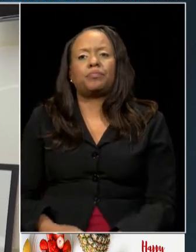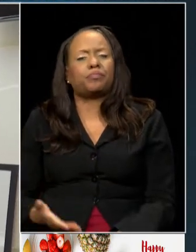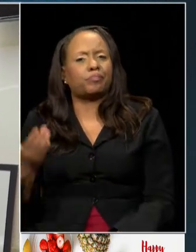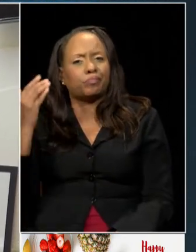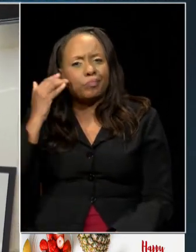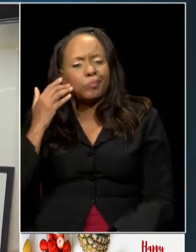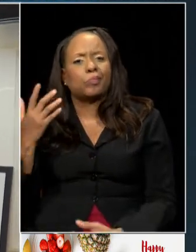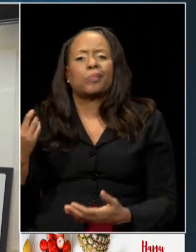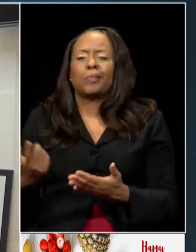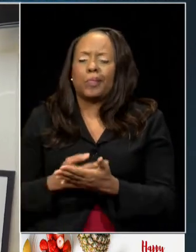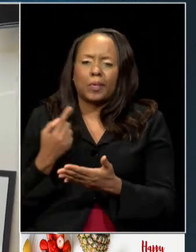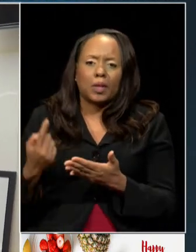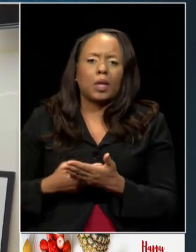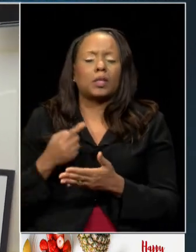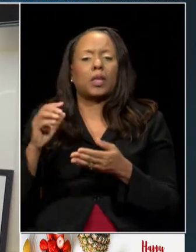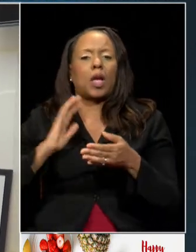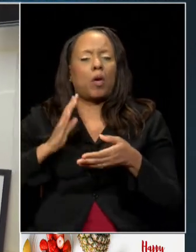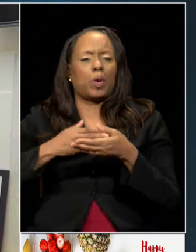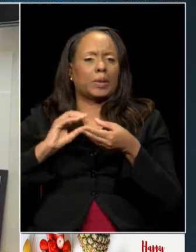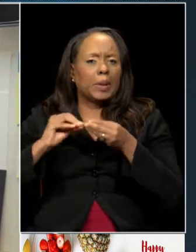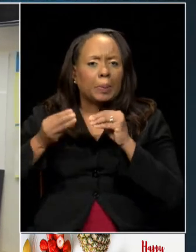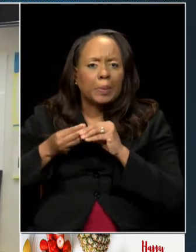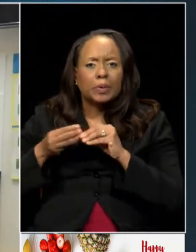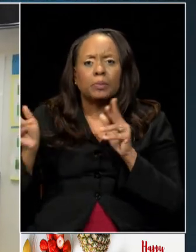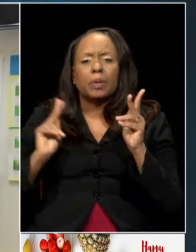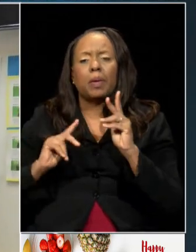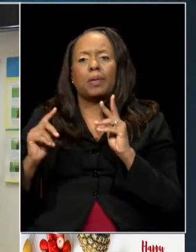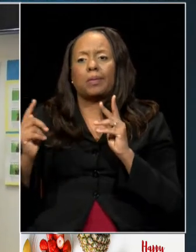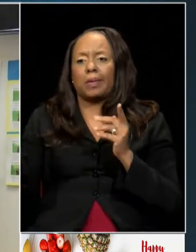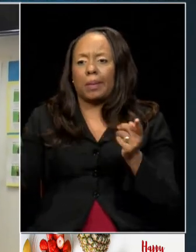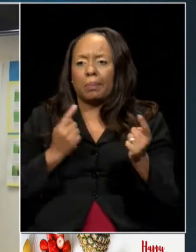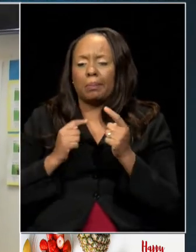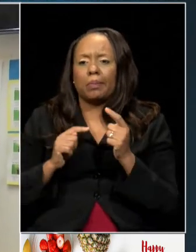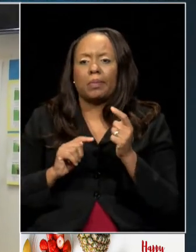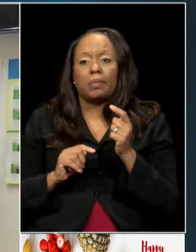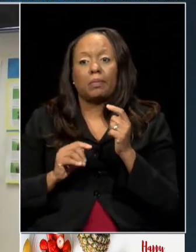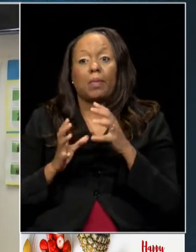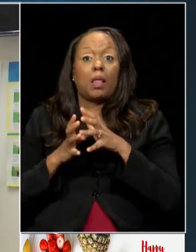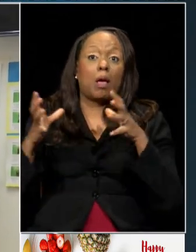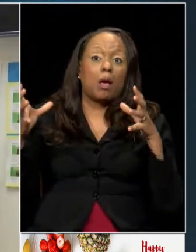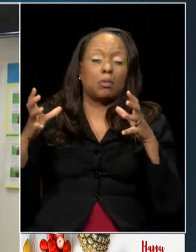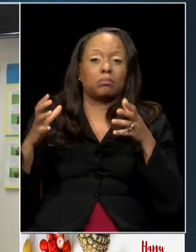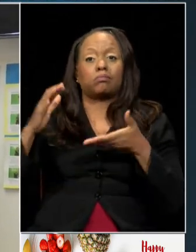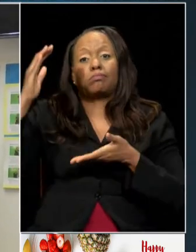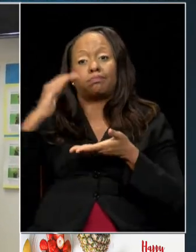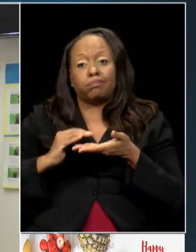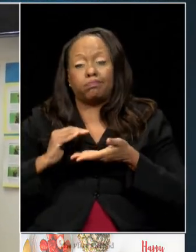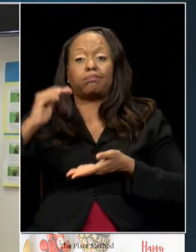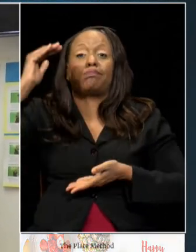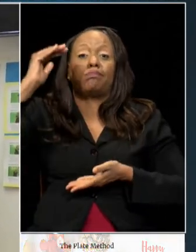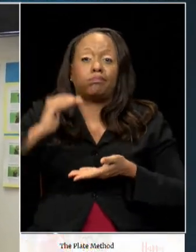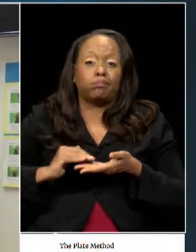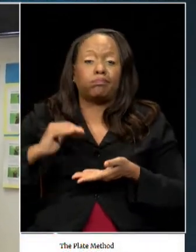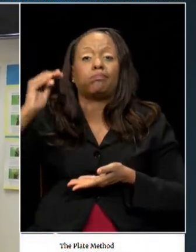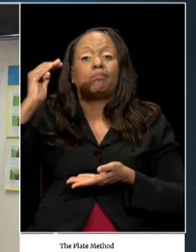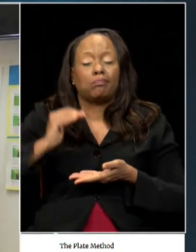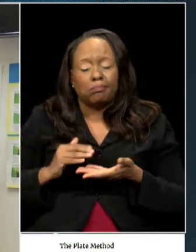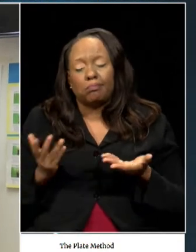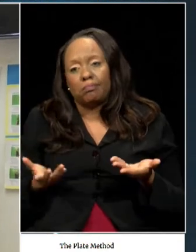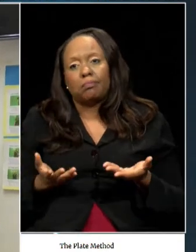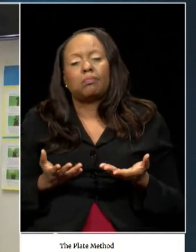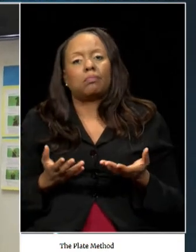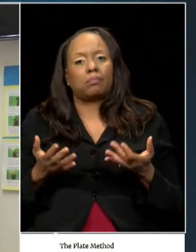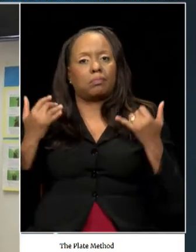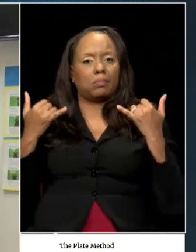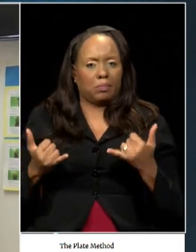now, post-COVID or during COVID, our numbers are a lot lower than they used to be at one point. But even